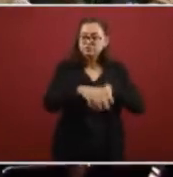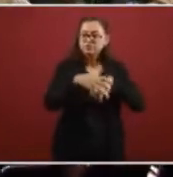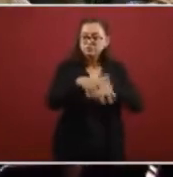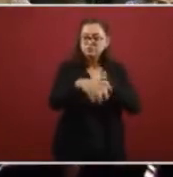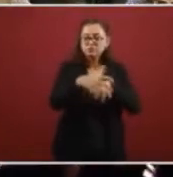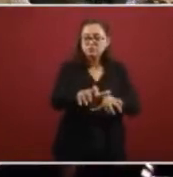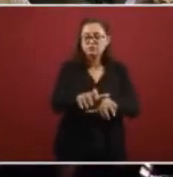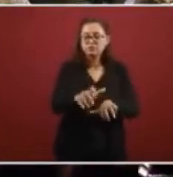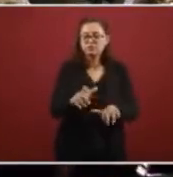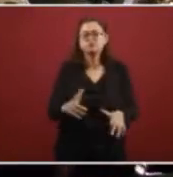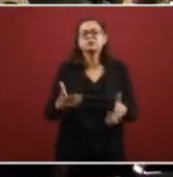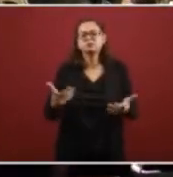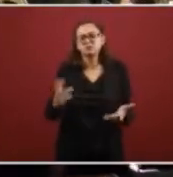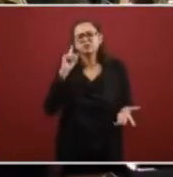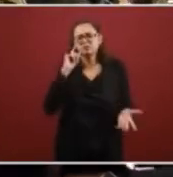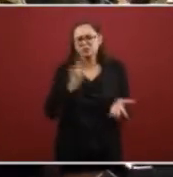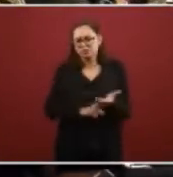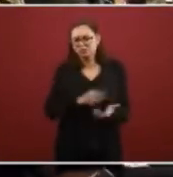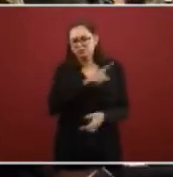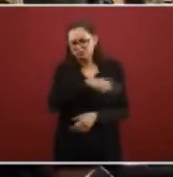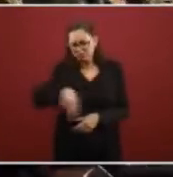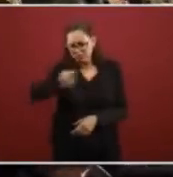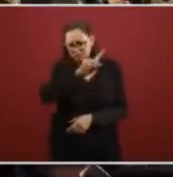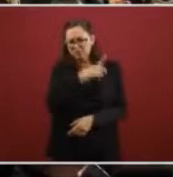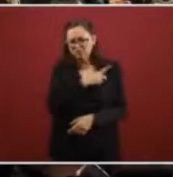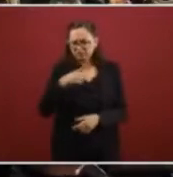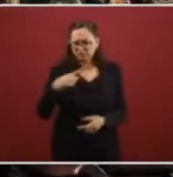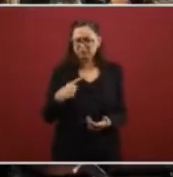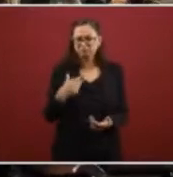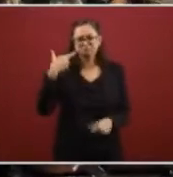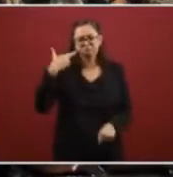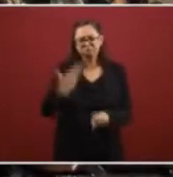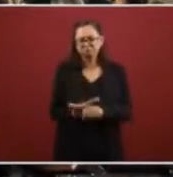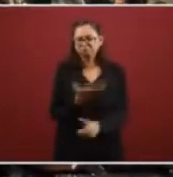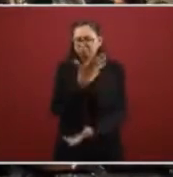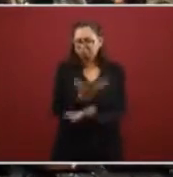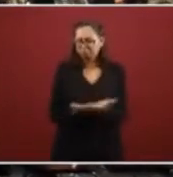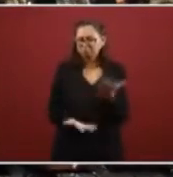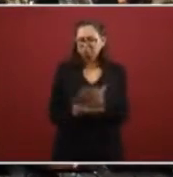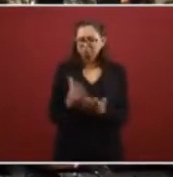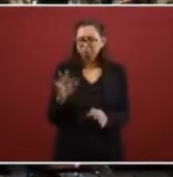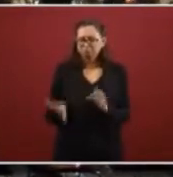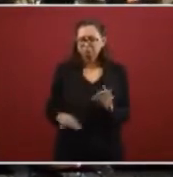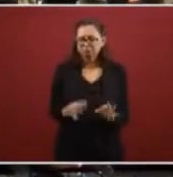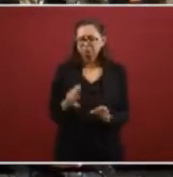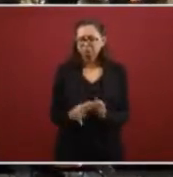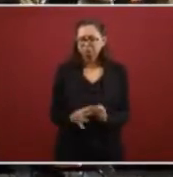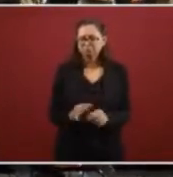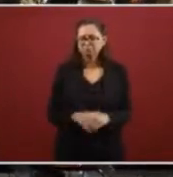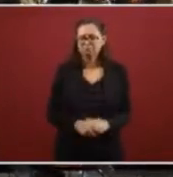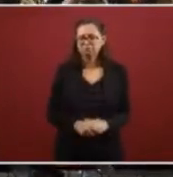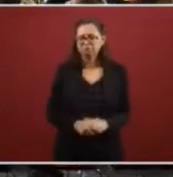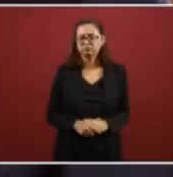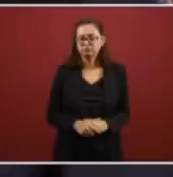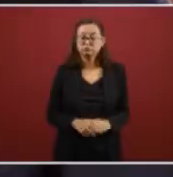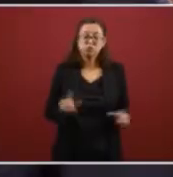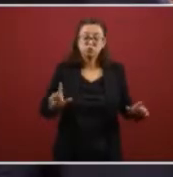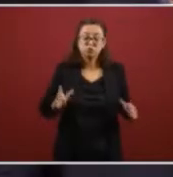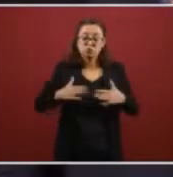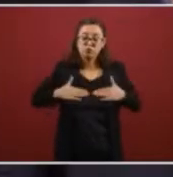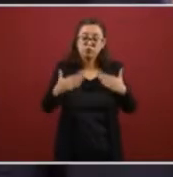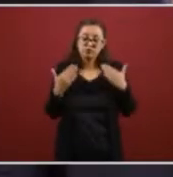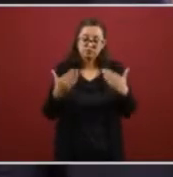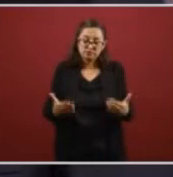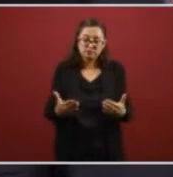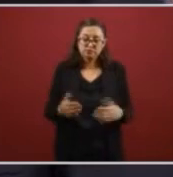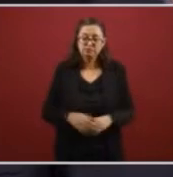that create these manifestations, that they're going to act responsibly now. And